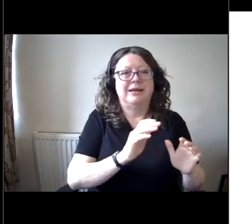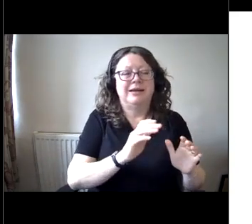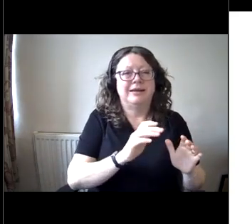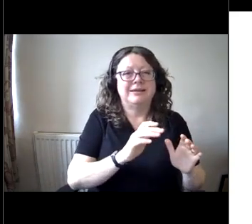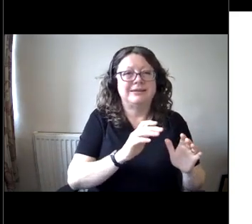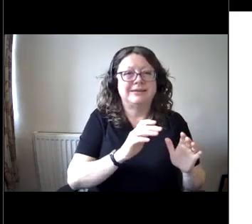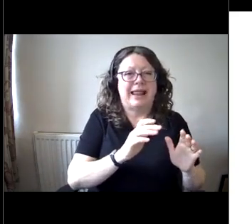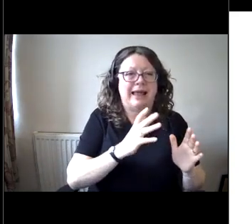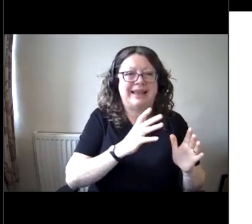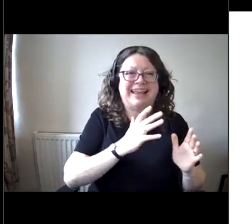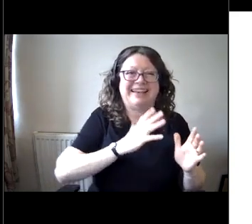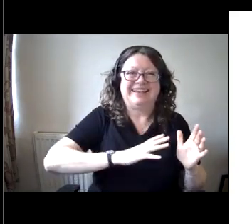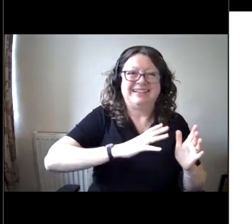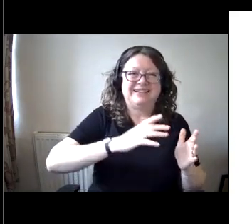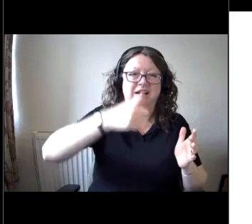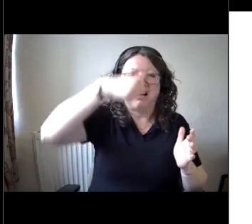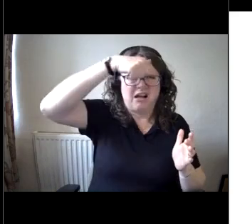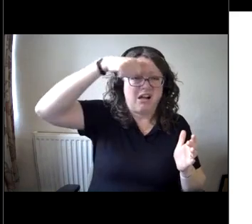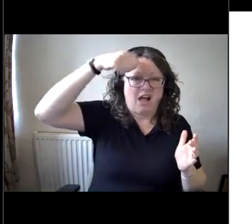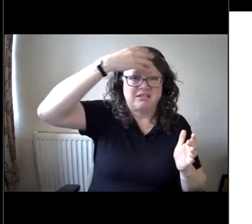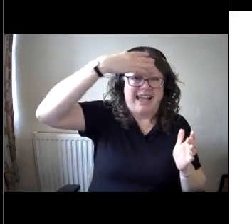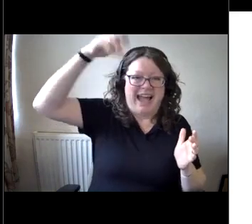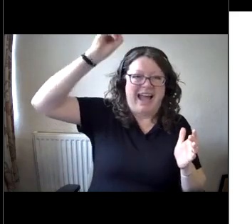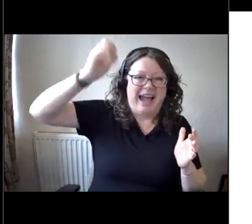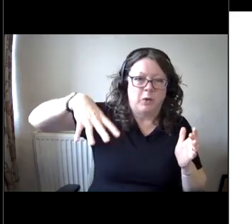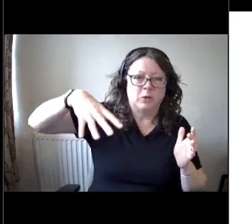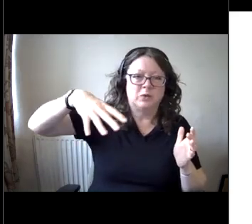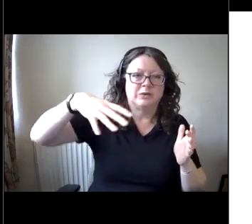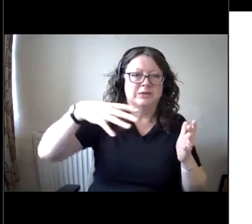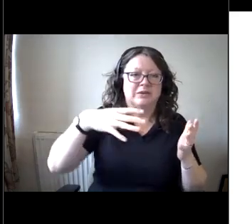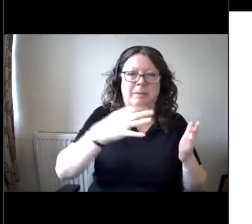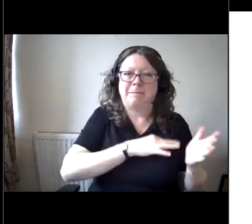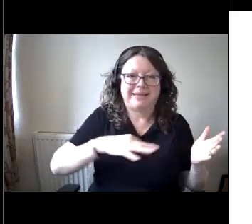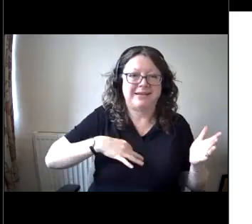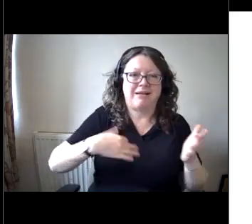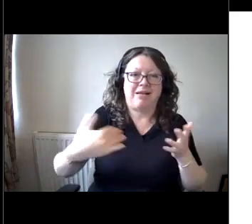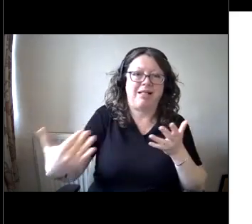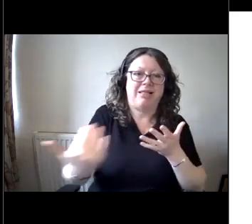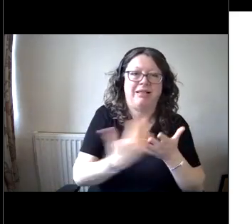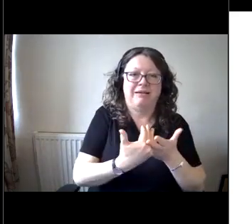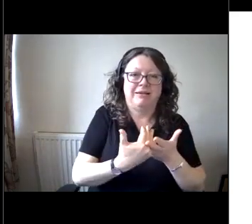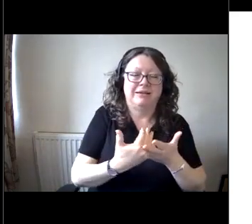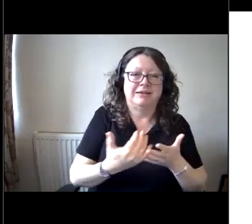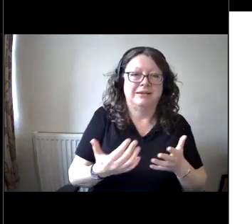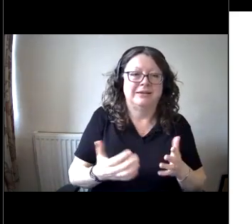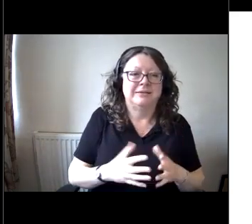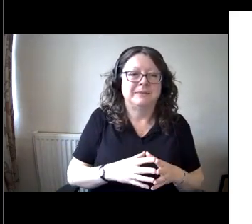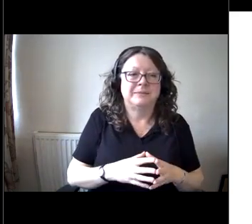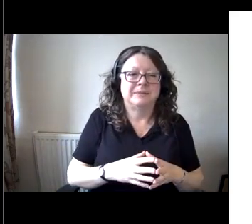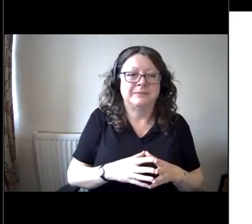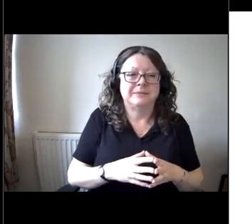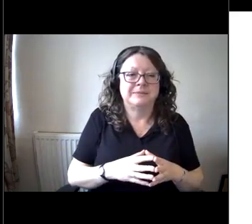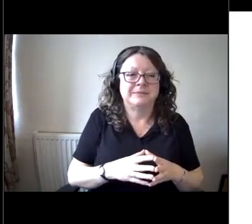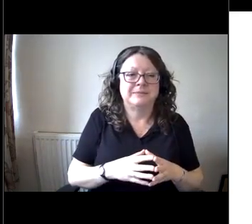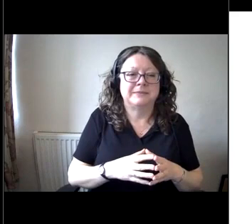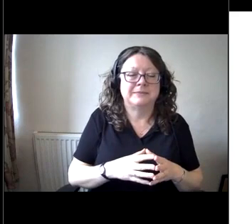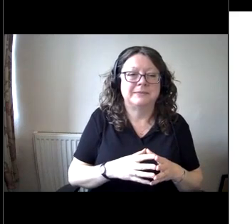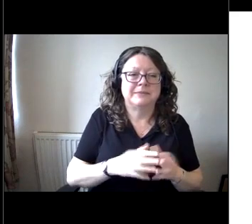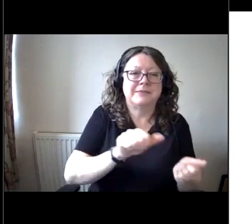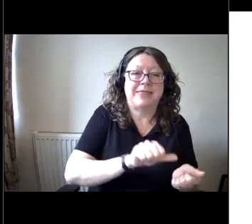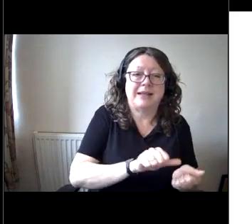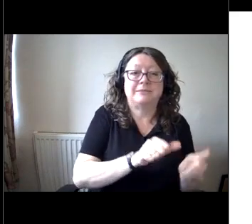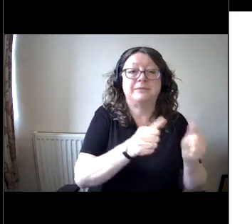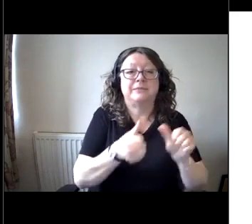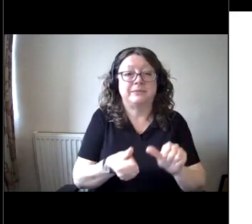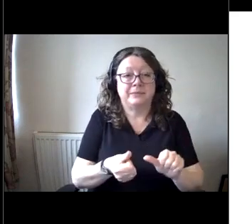it needs some kind of medical intervention just for the fact that it is autism. And then we might have